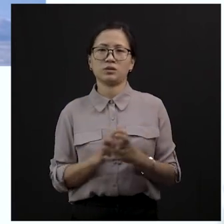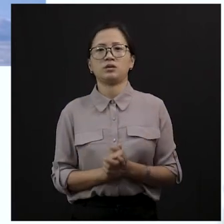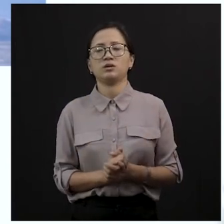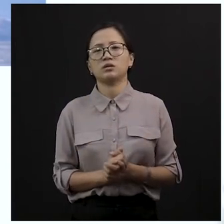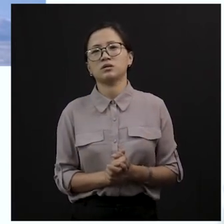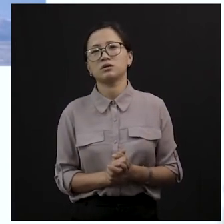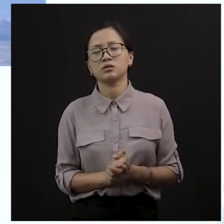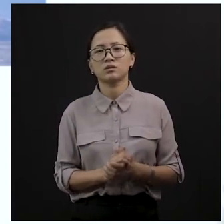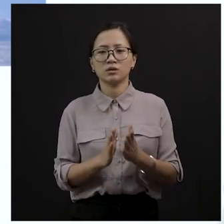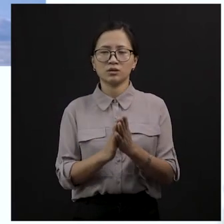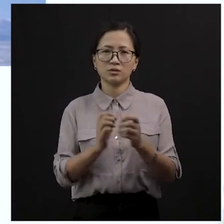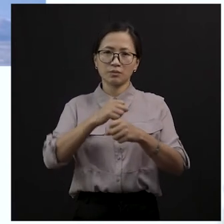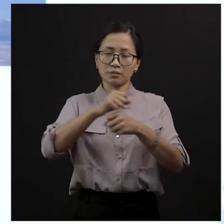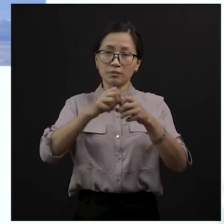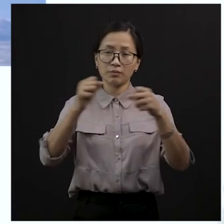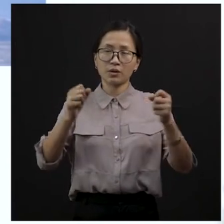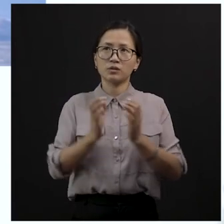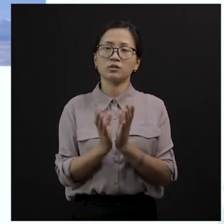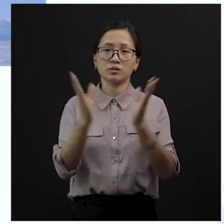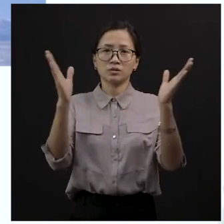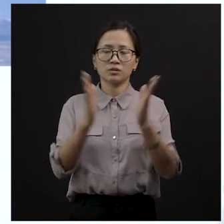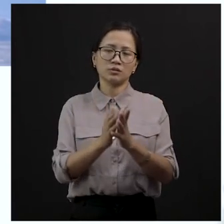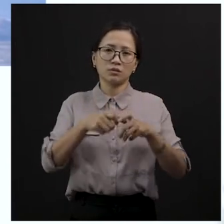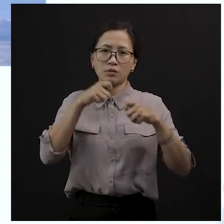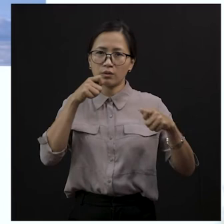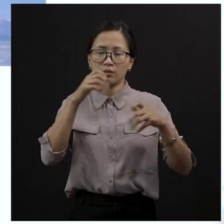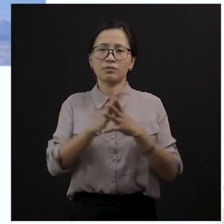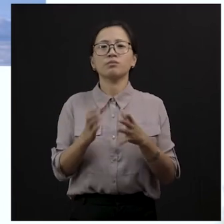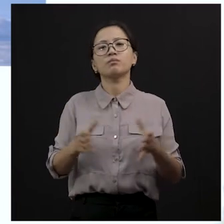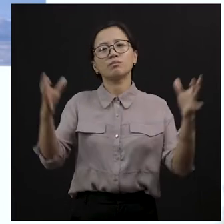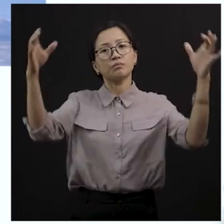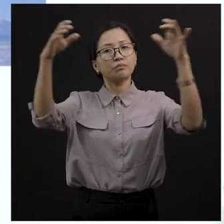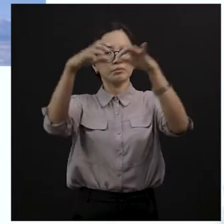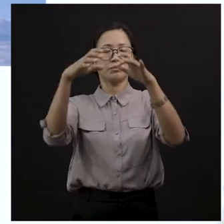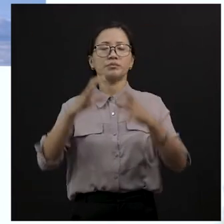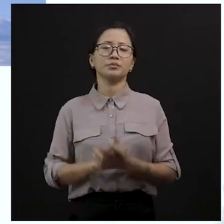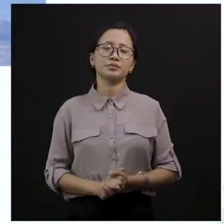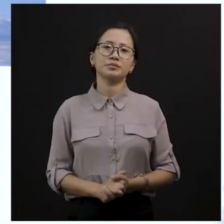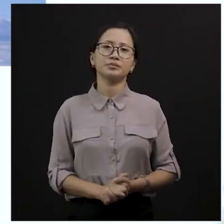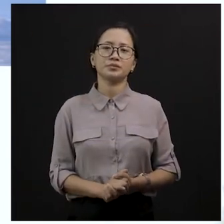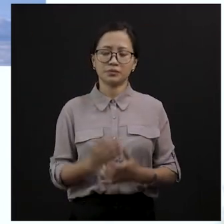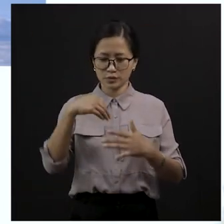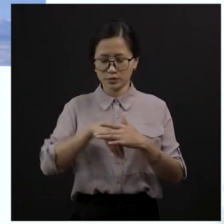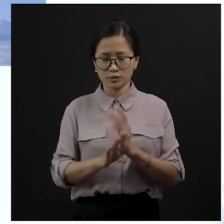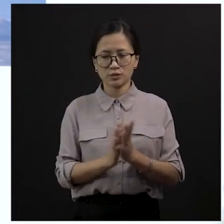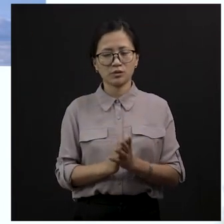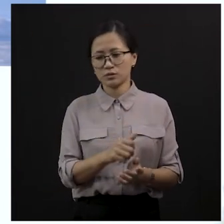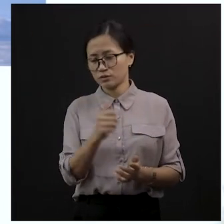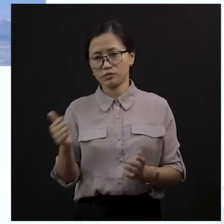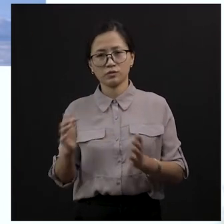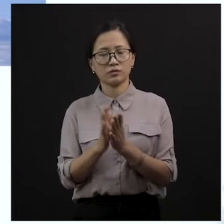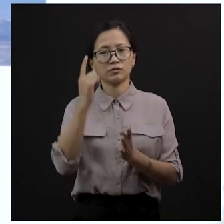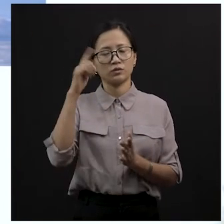basket and they attach it into the balloon, okay? And then, in order for the balloon